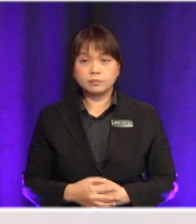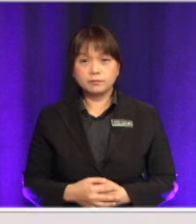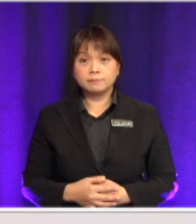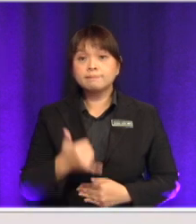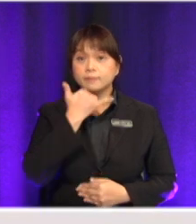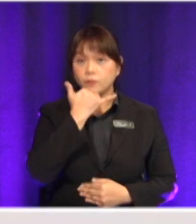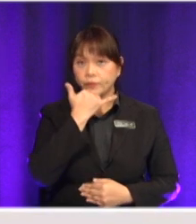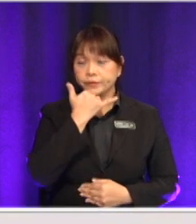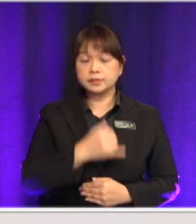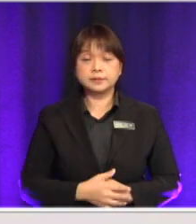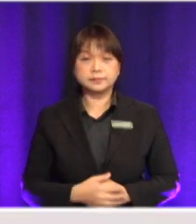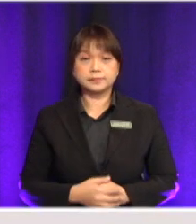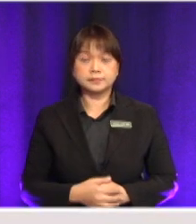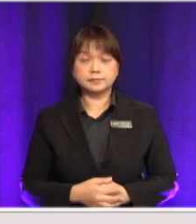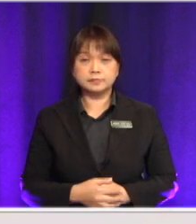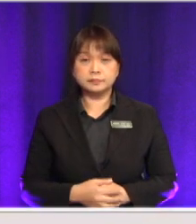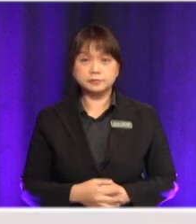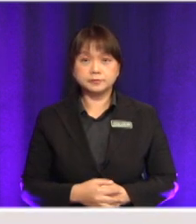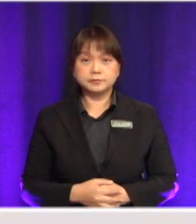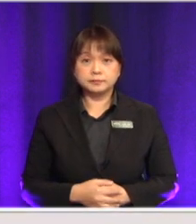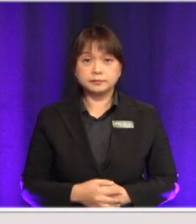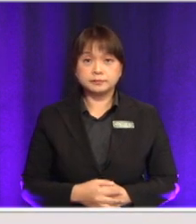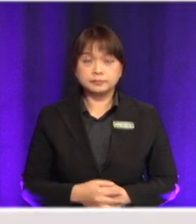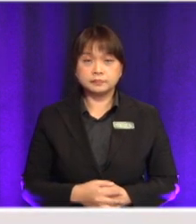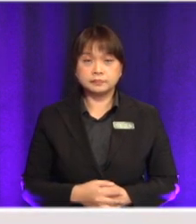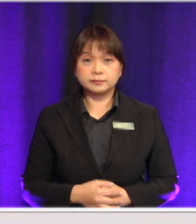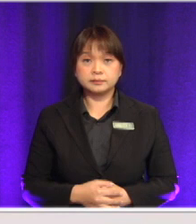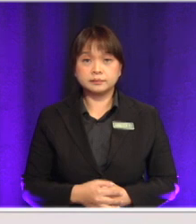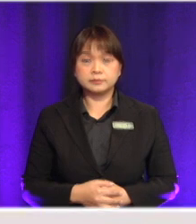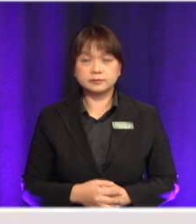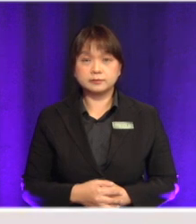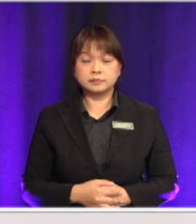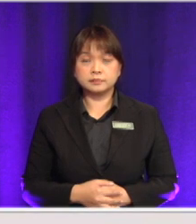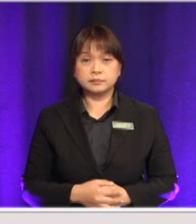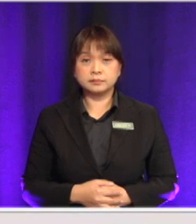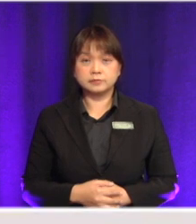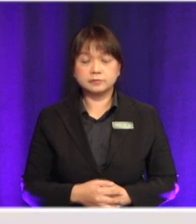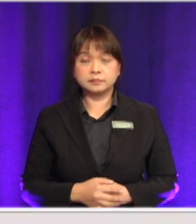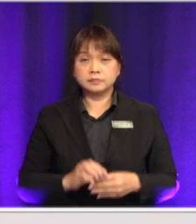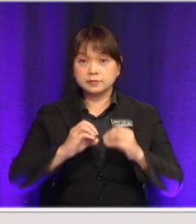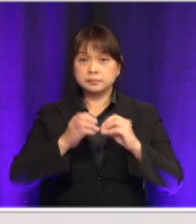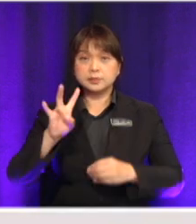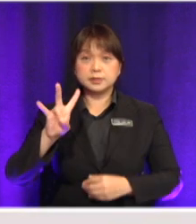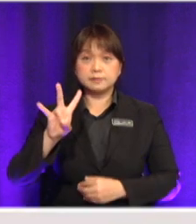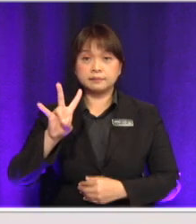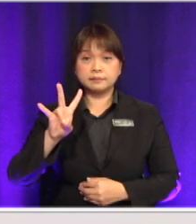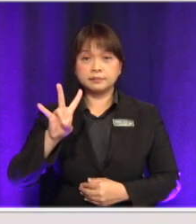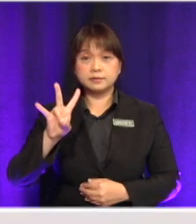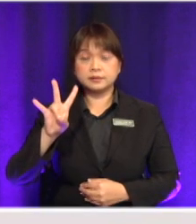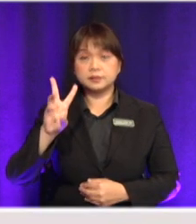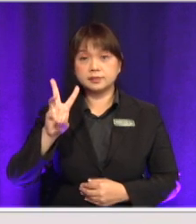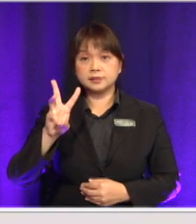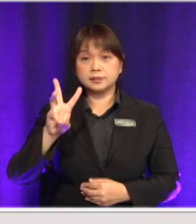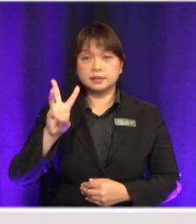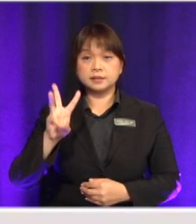False. Yes, that's false. I mean, the answer is correct. The answer is It's the correct. correct It's answer. false. Alicia, number 7. Sorry, number 6. Yes,